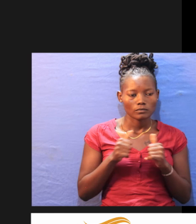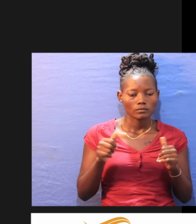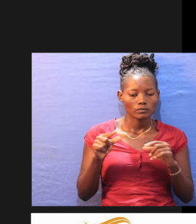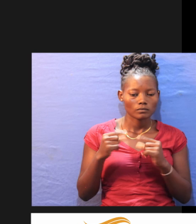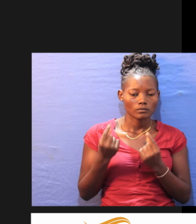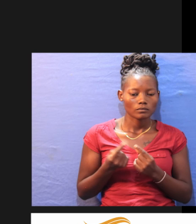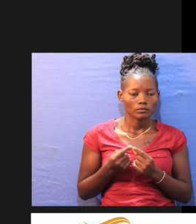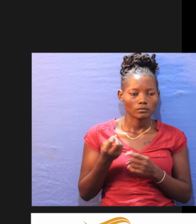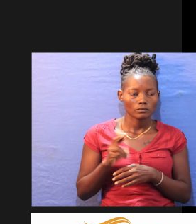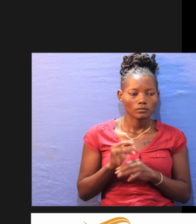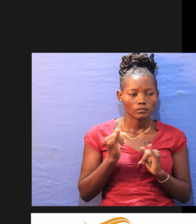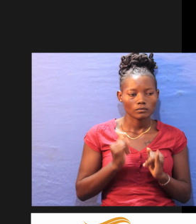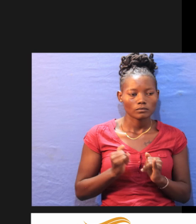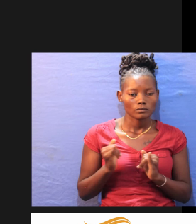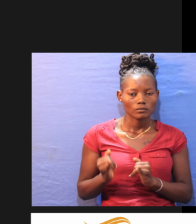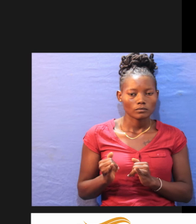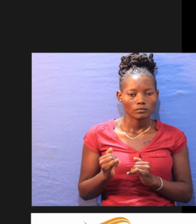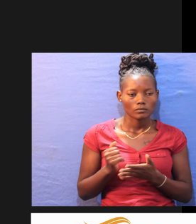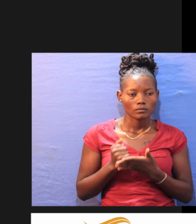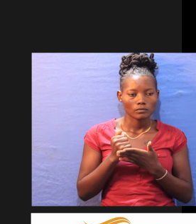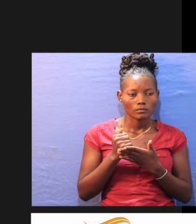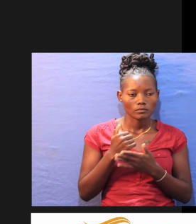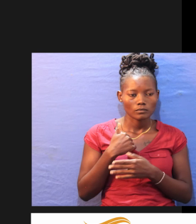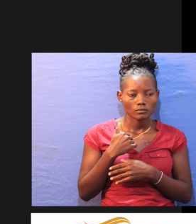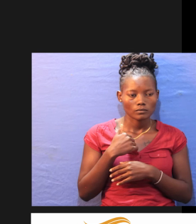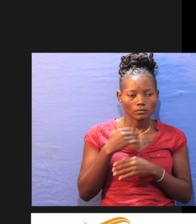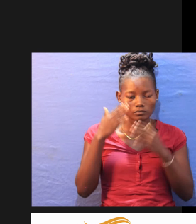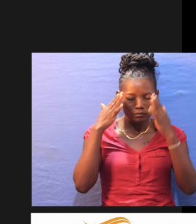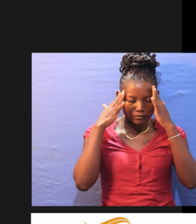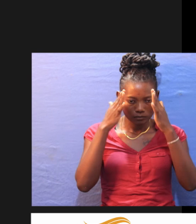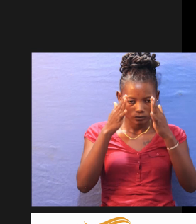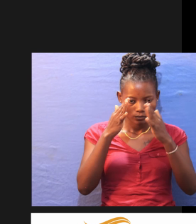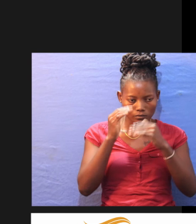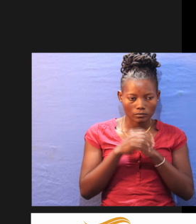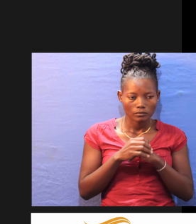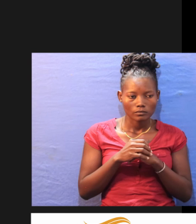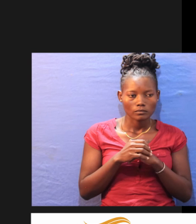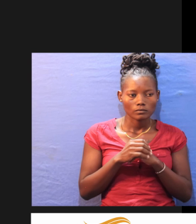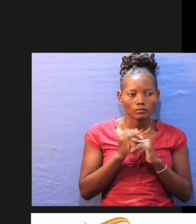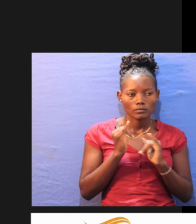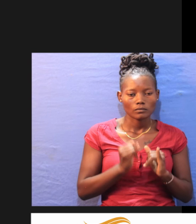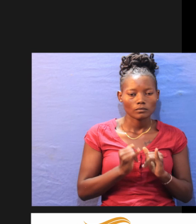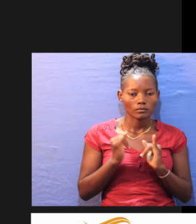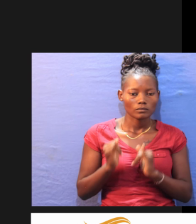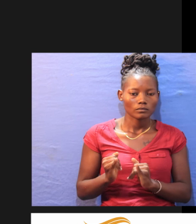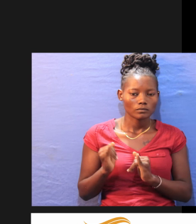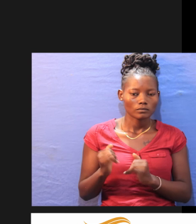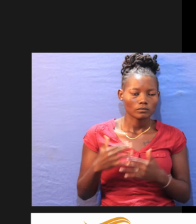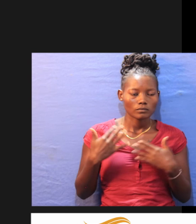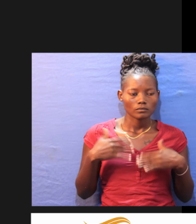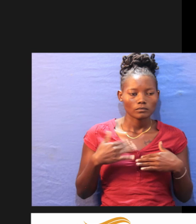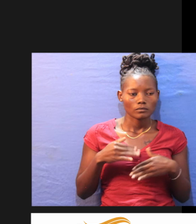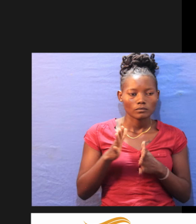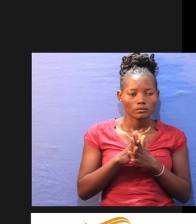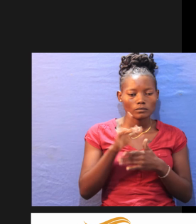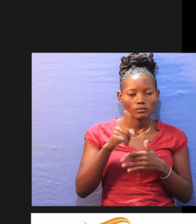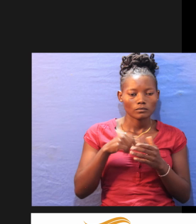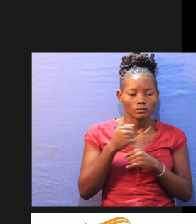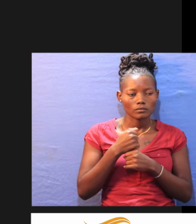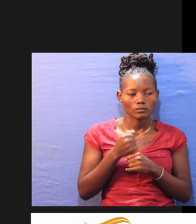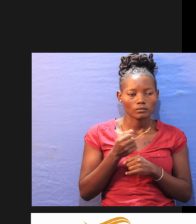group or it's an individual, you have to pay serious attention to what everyone is doing